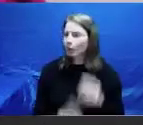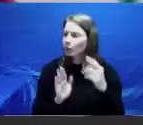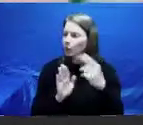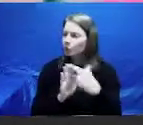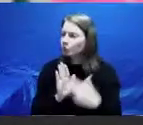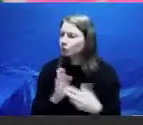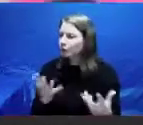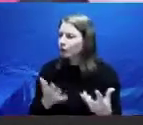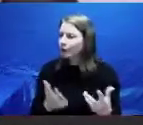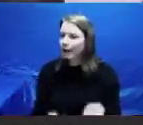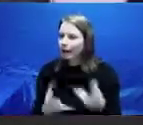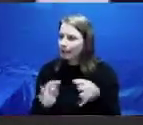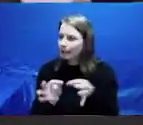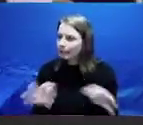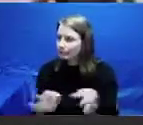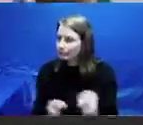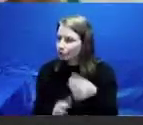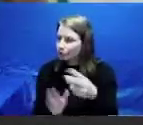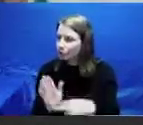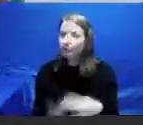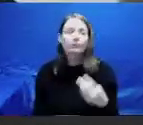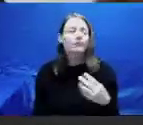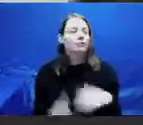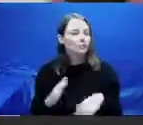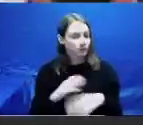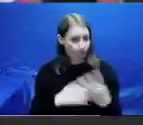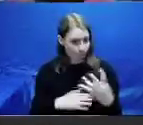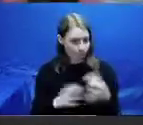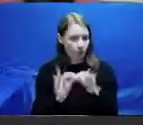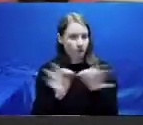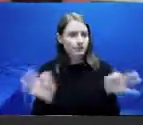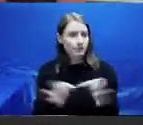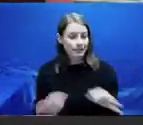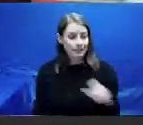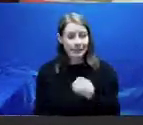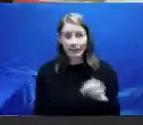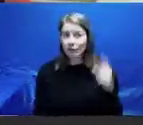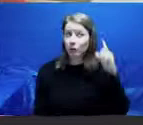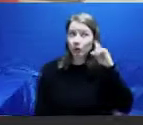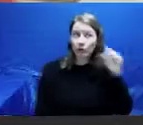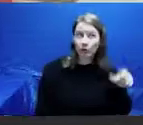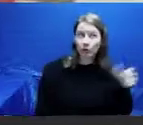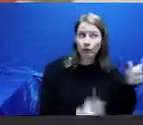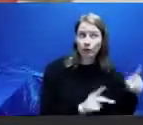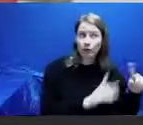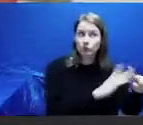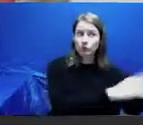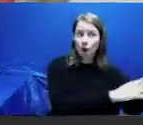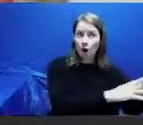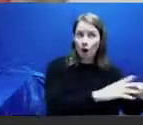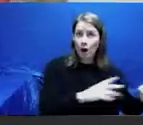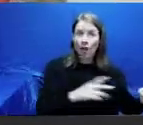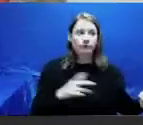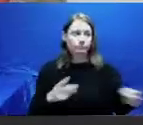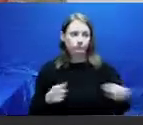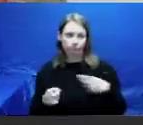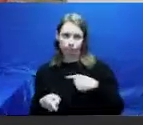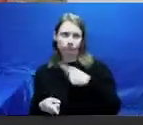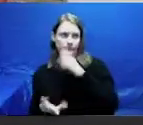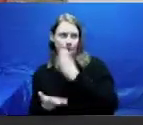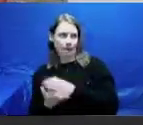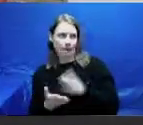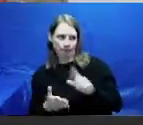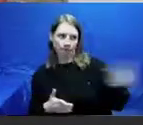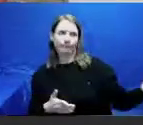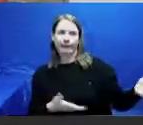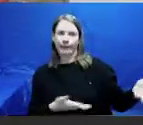many sentences? 4, okay? If you hear somebody start and you jump in late, what do you have to do? Stop. If you look around and see somebody